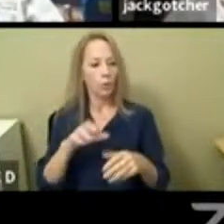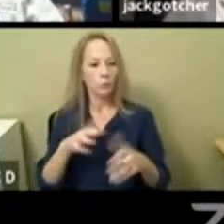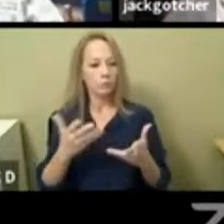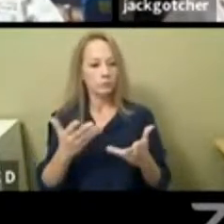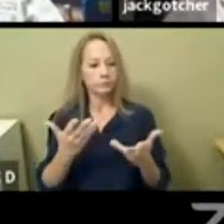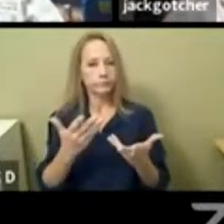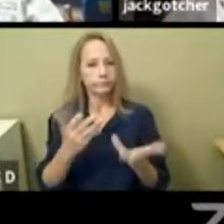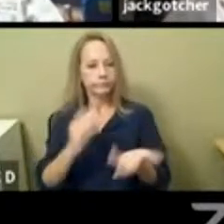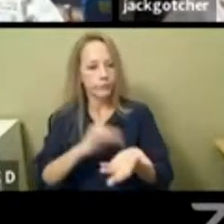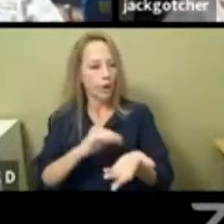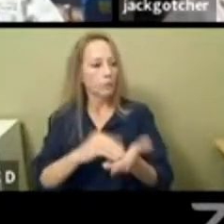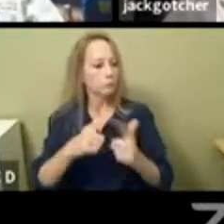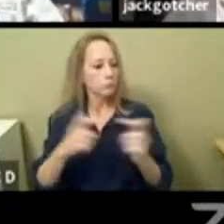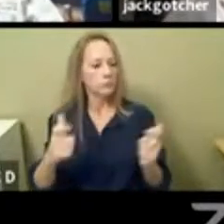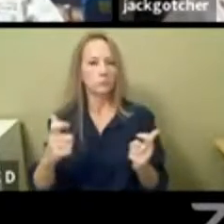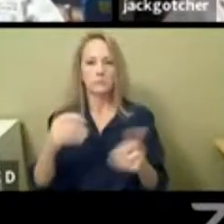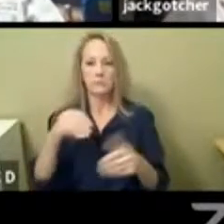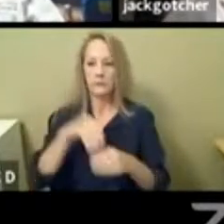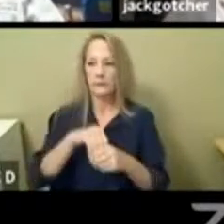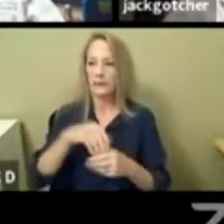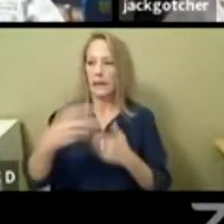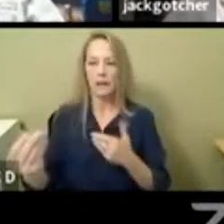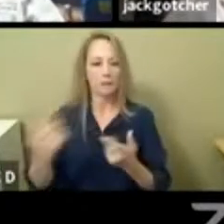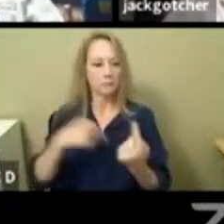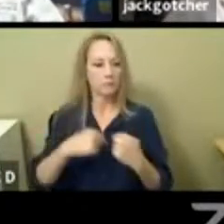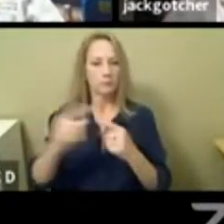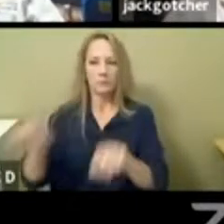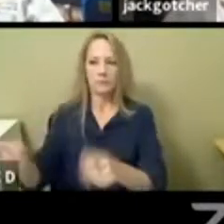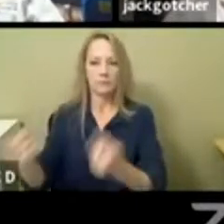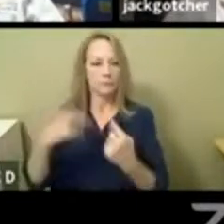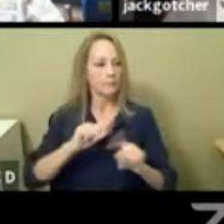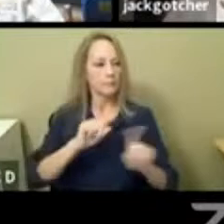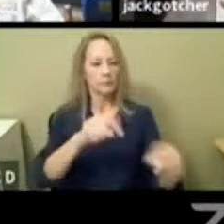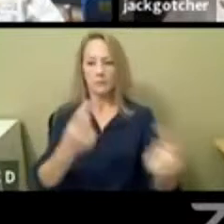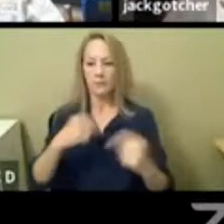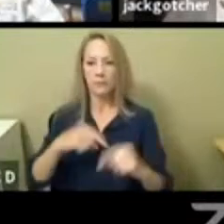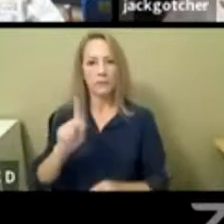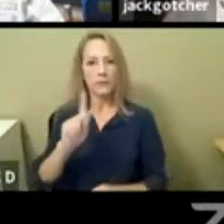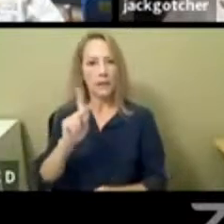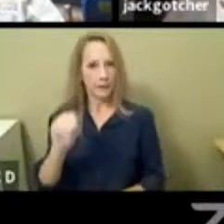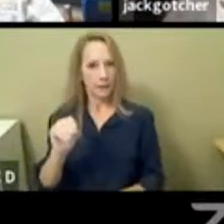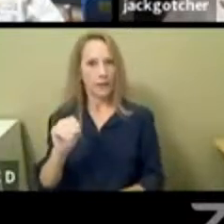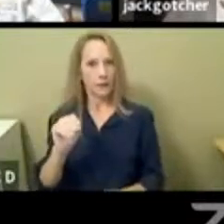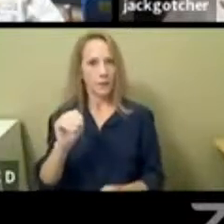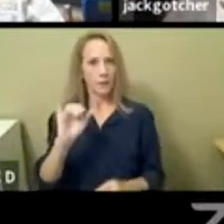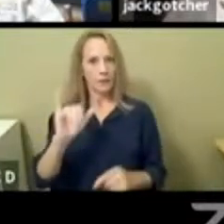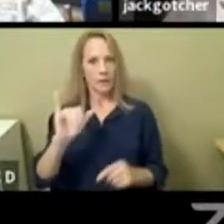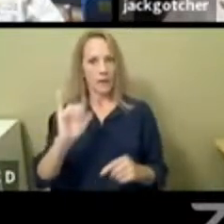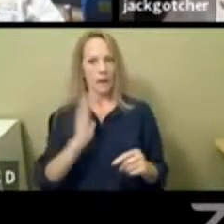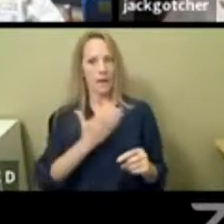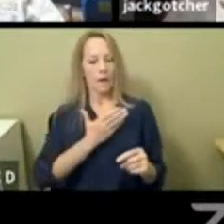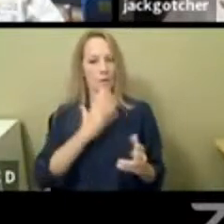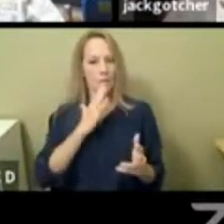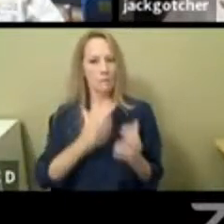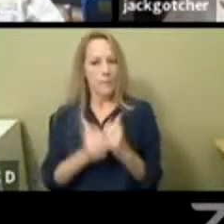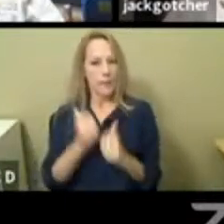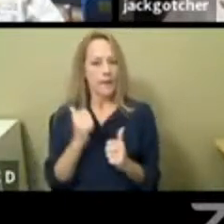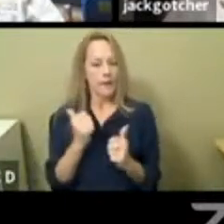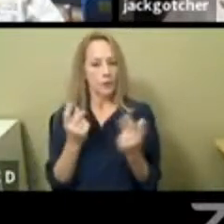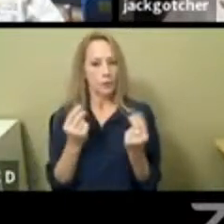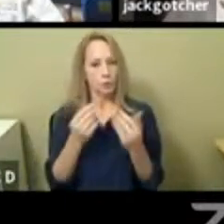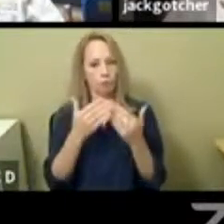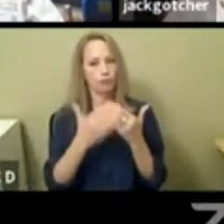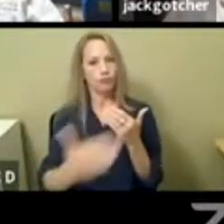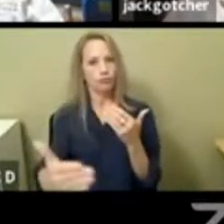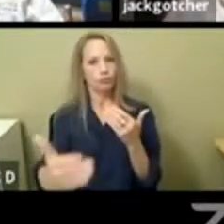to increase the numbers of people with the 5 core actions. That's probably our best bet going forward. It's